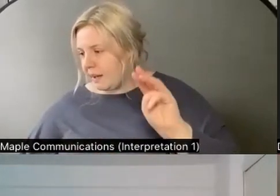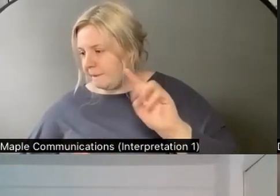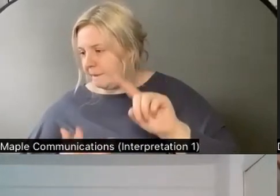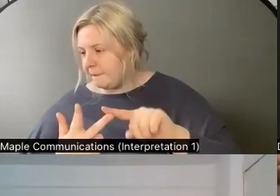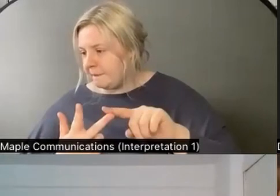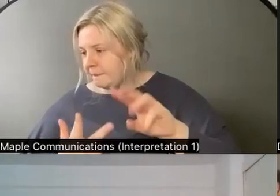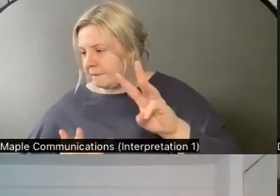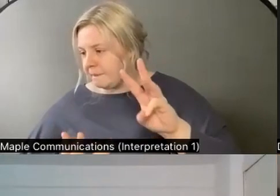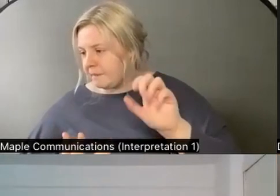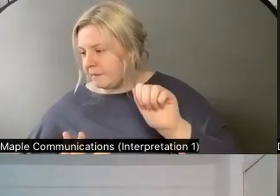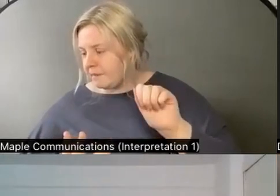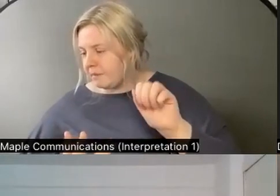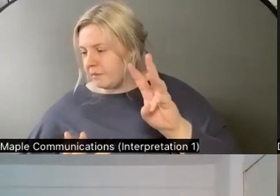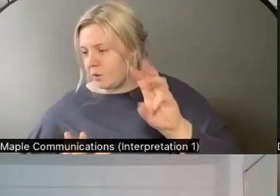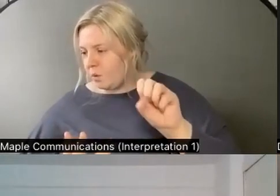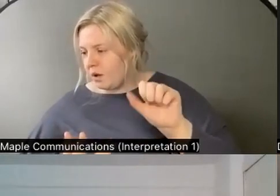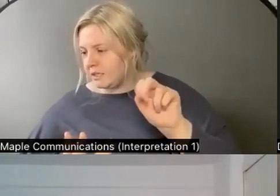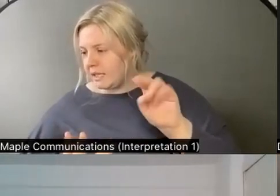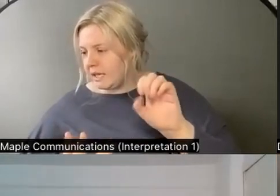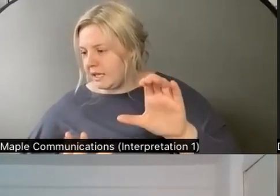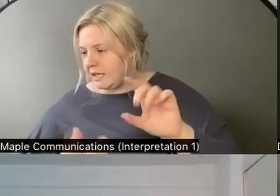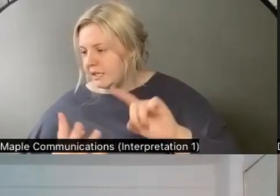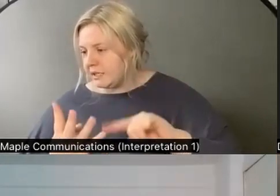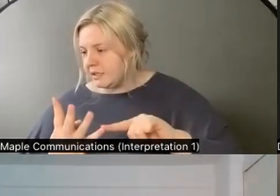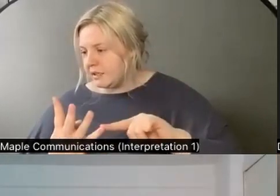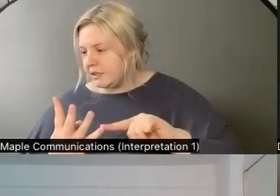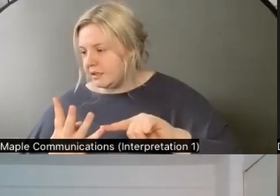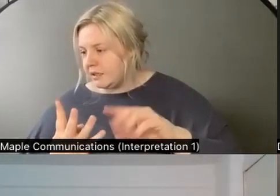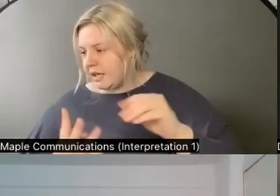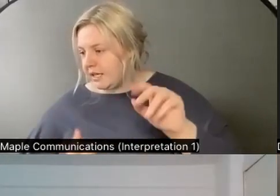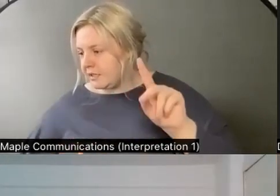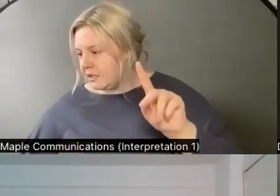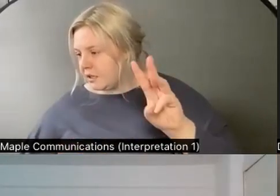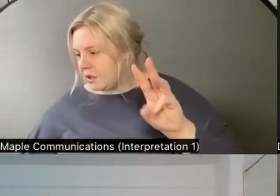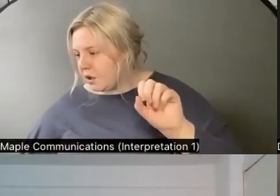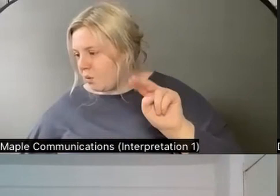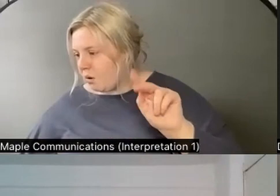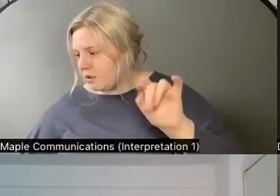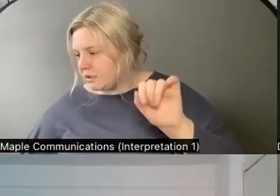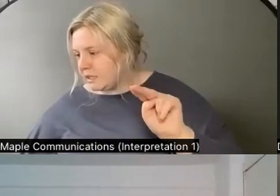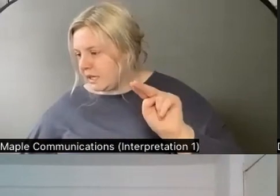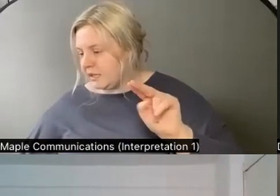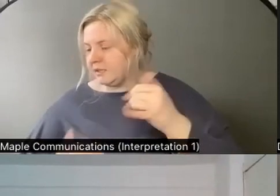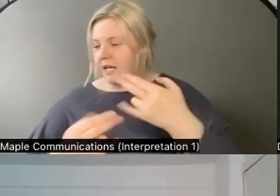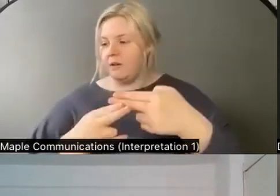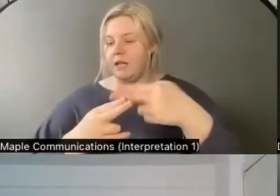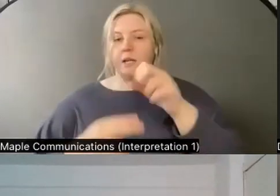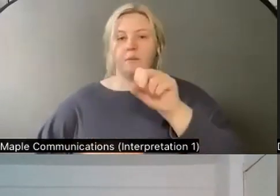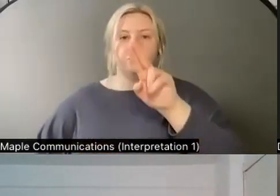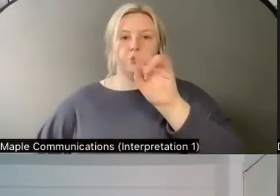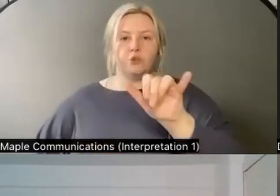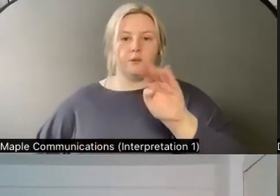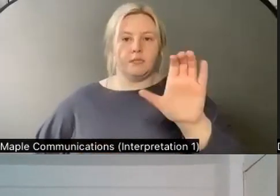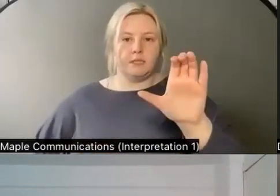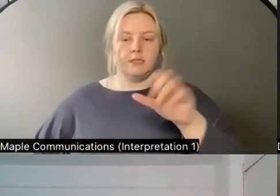nations, which is colonially known as Surrey. And for a visual description,